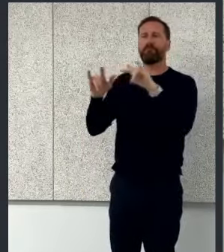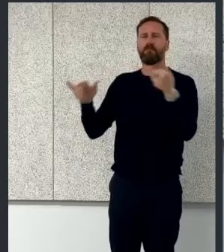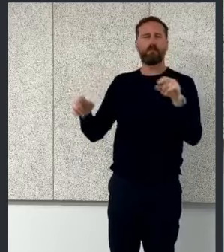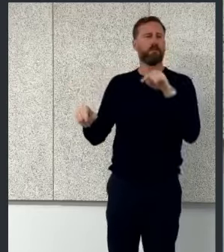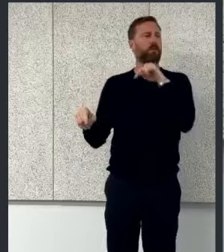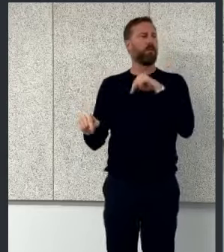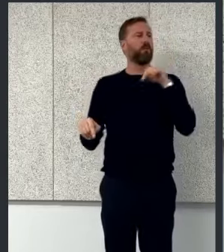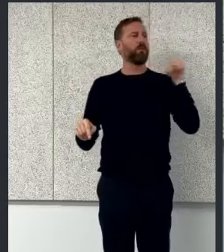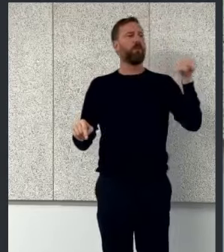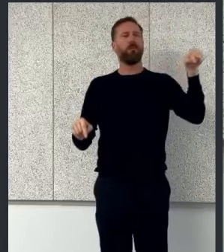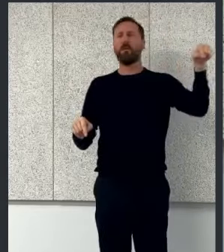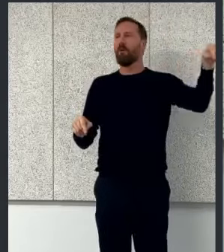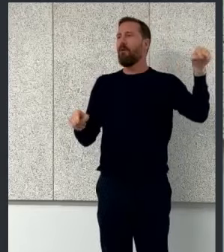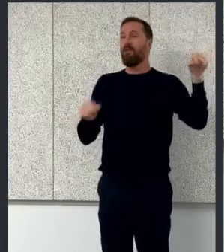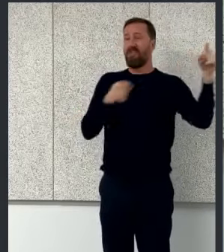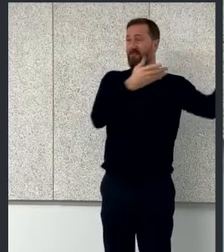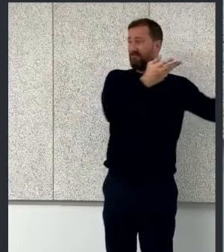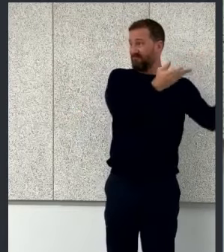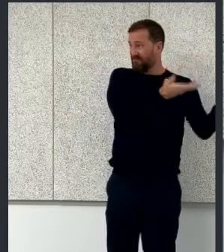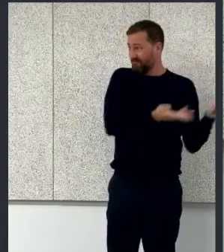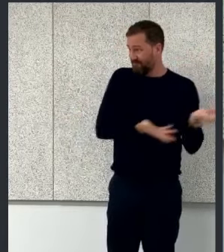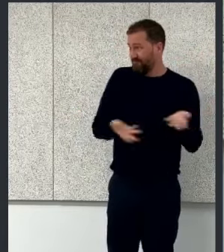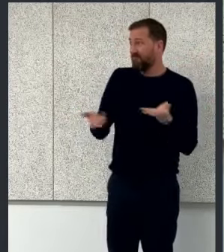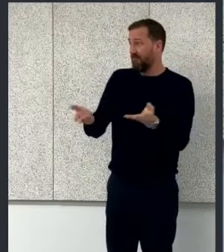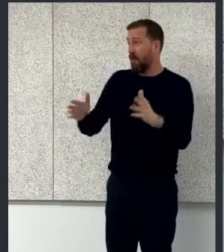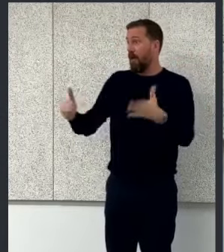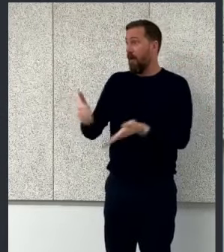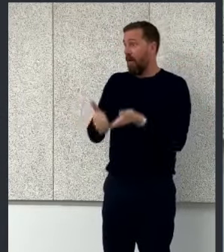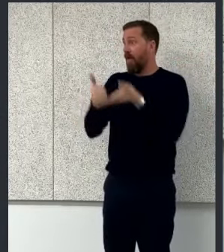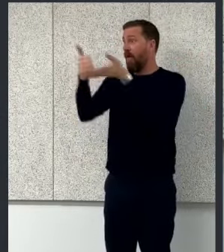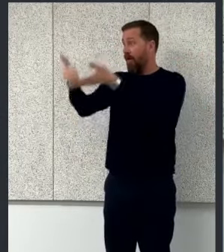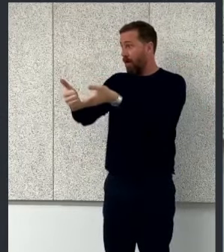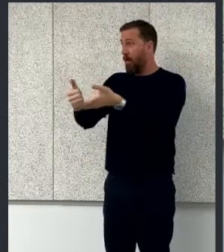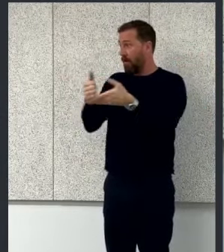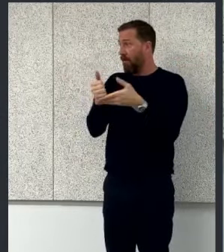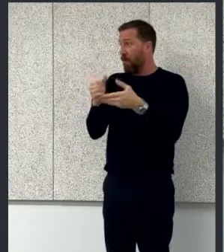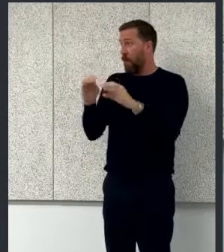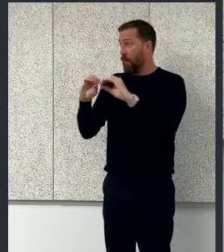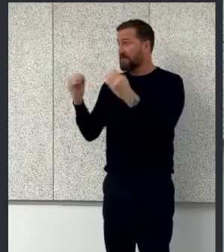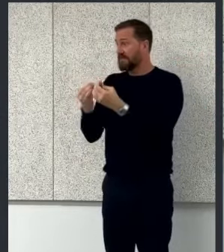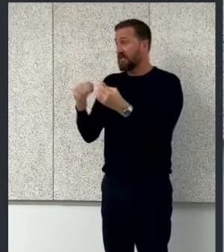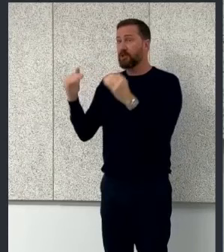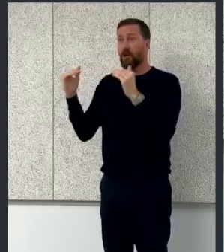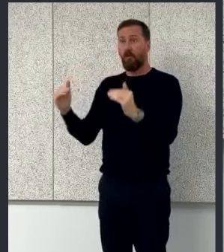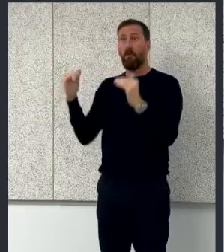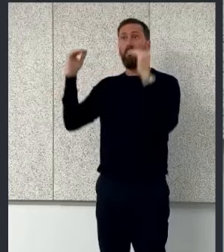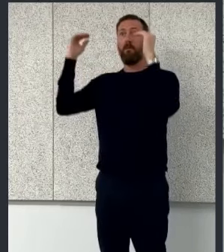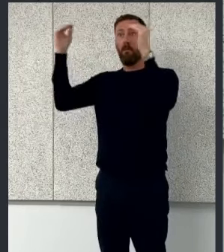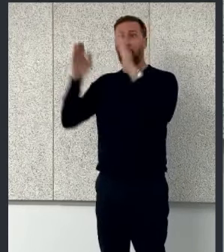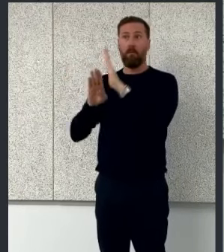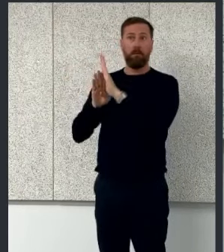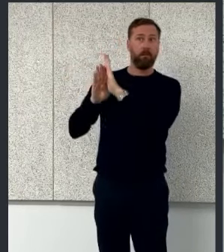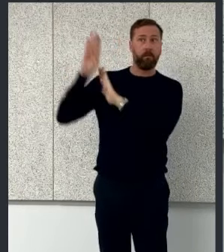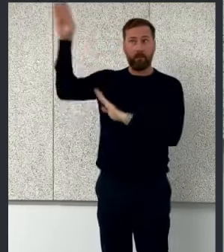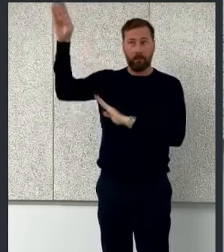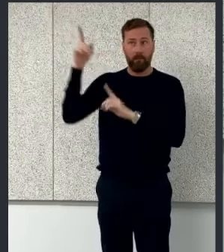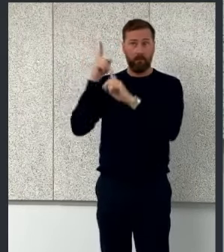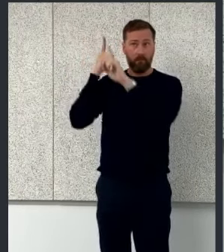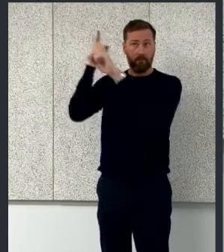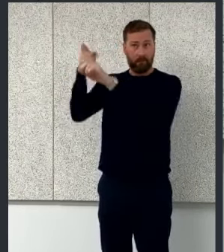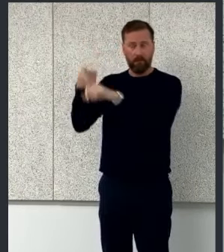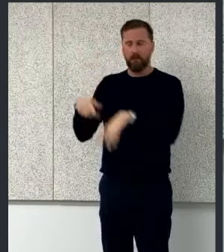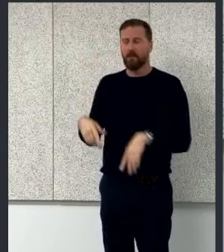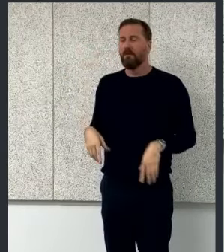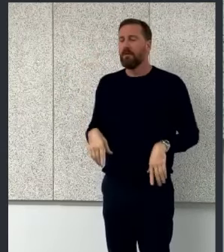to, help an organization get to the next place it wants to be. Yep. So I think the more